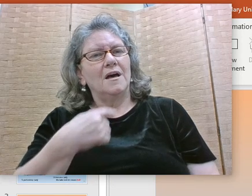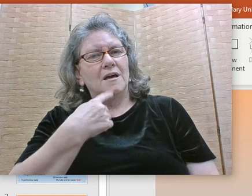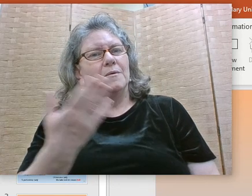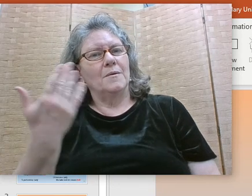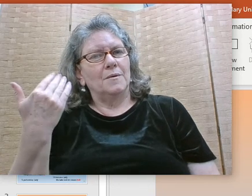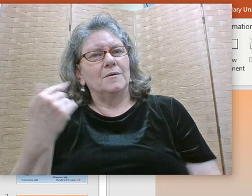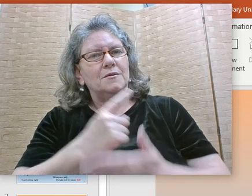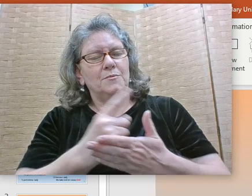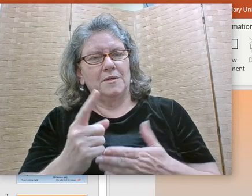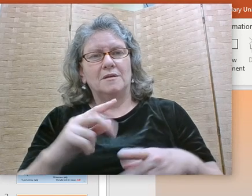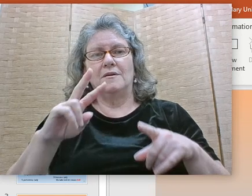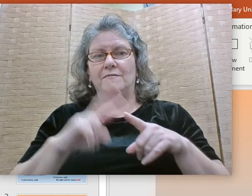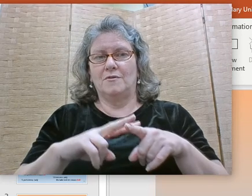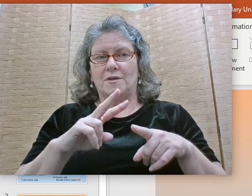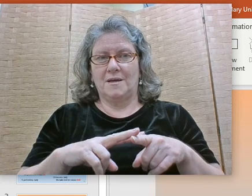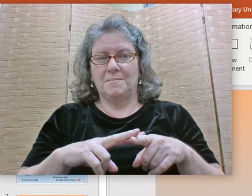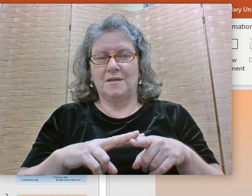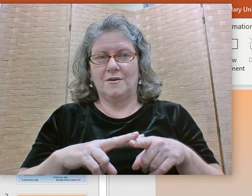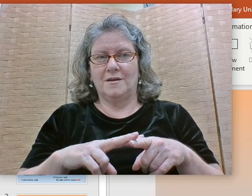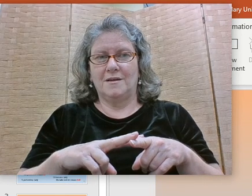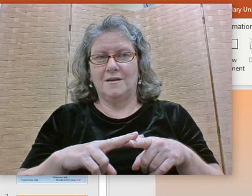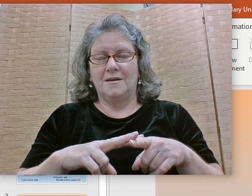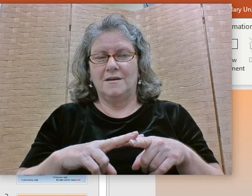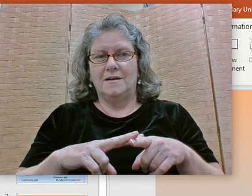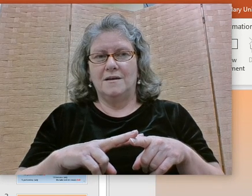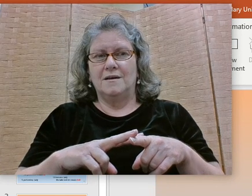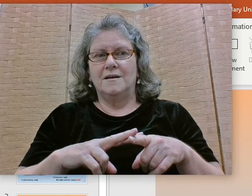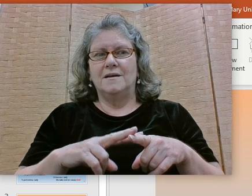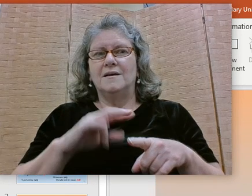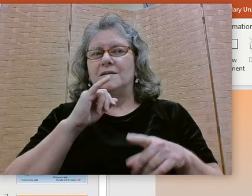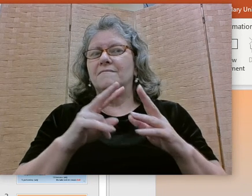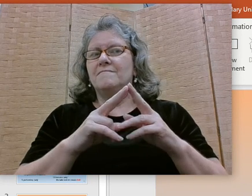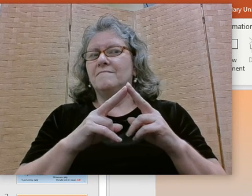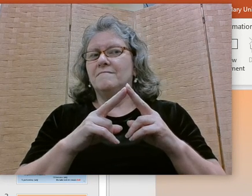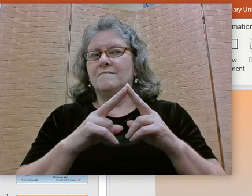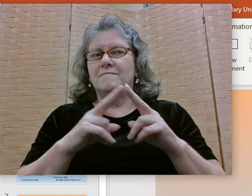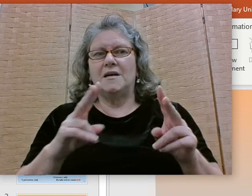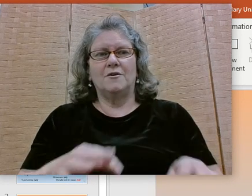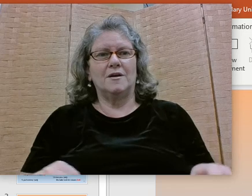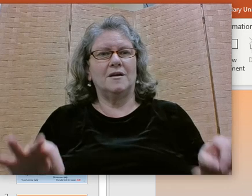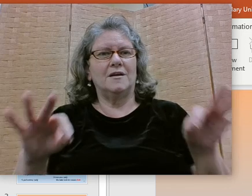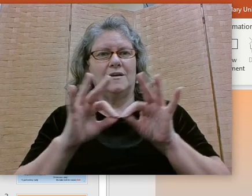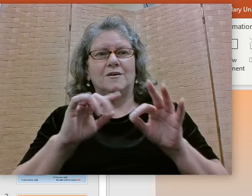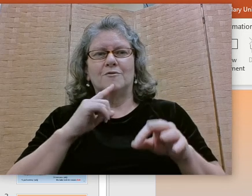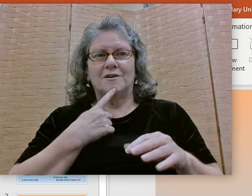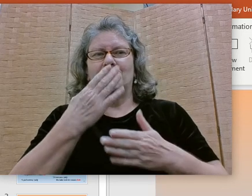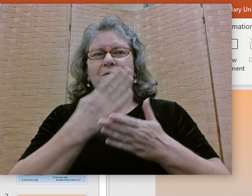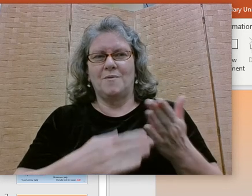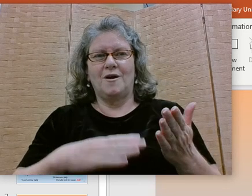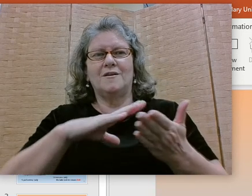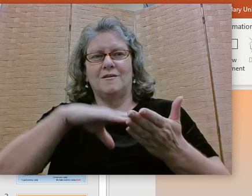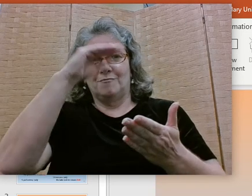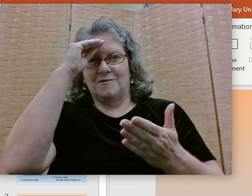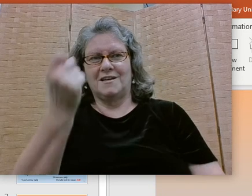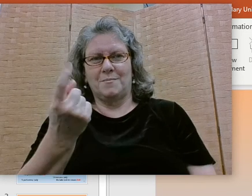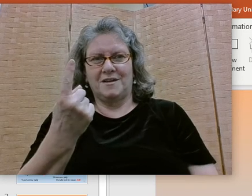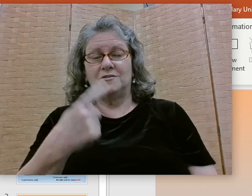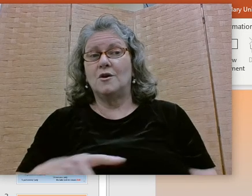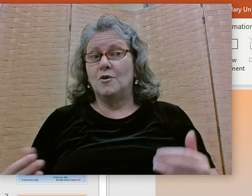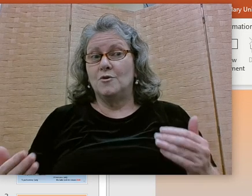week, vocabulary is a very critical part of reading comprehension. Okay, so